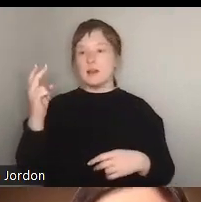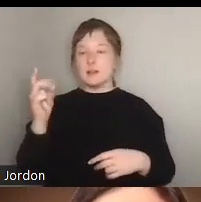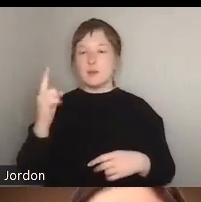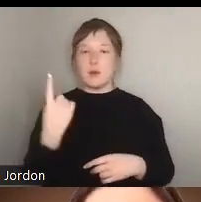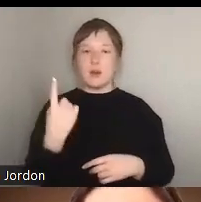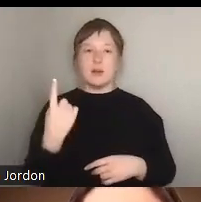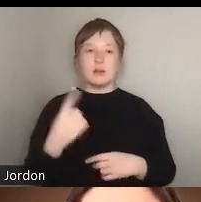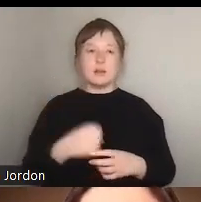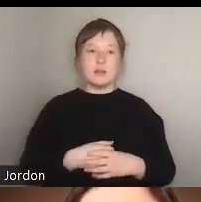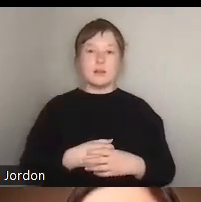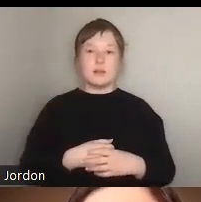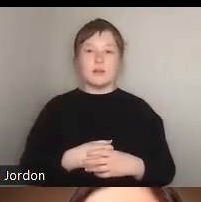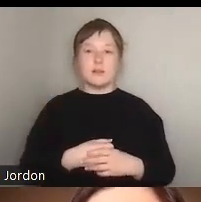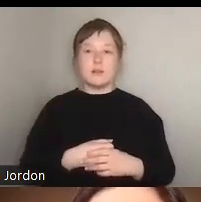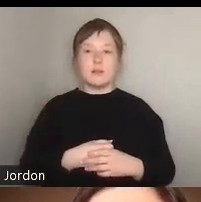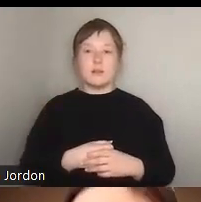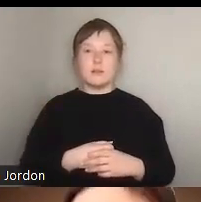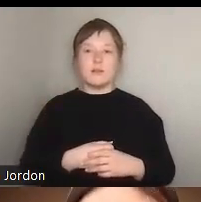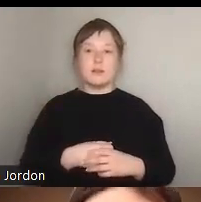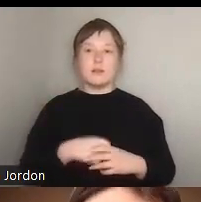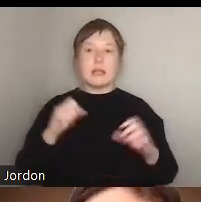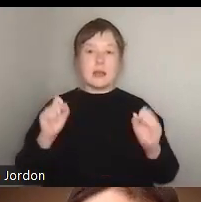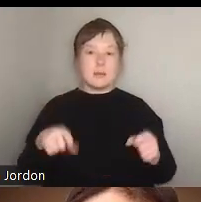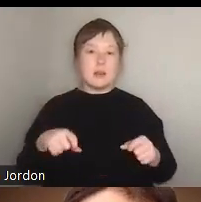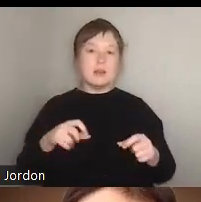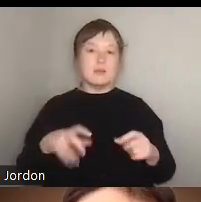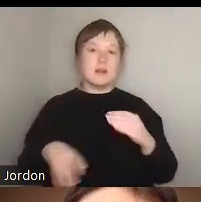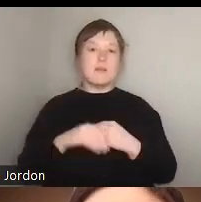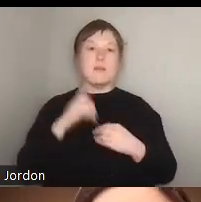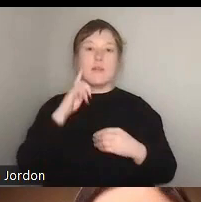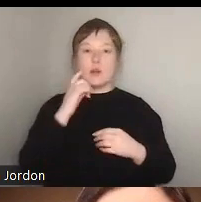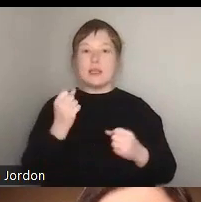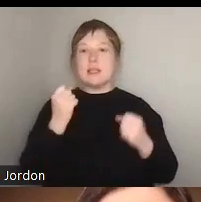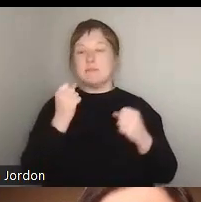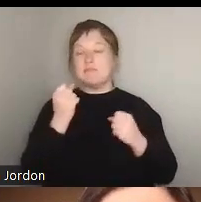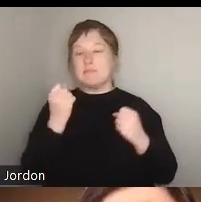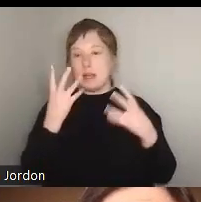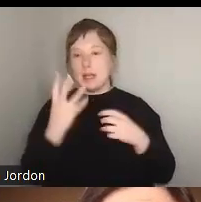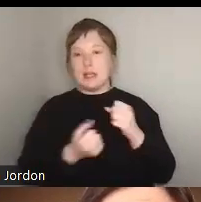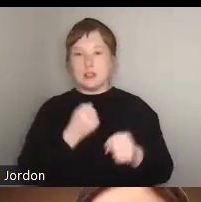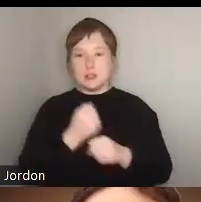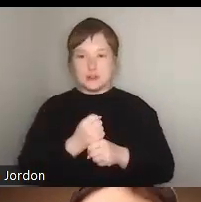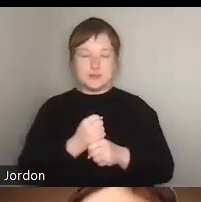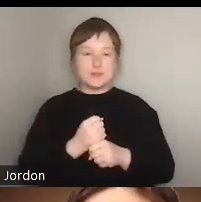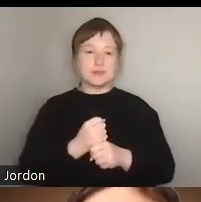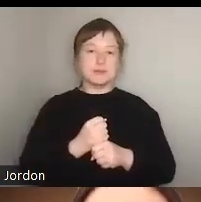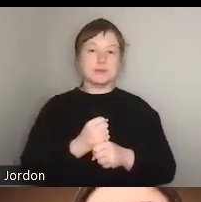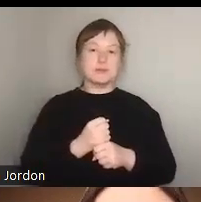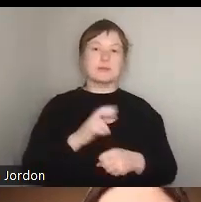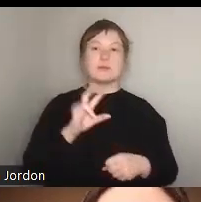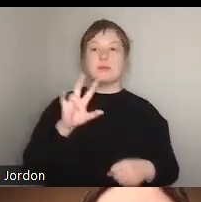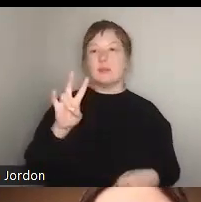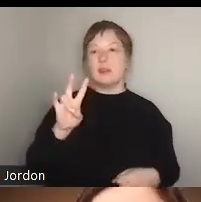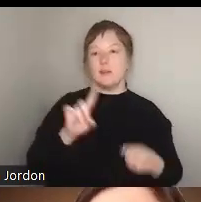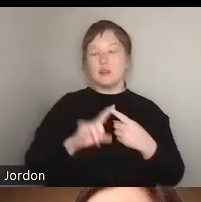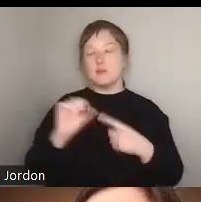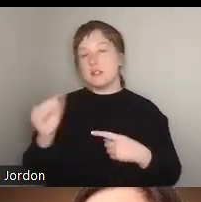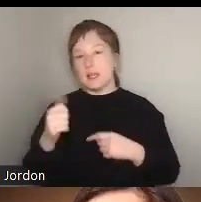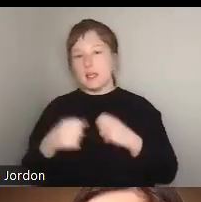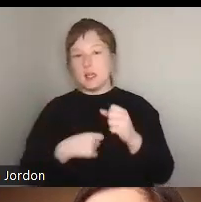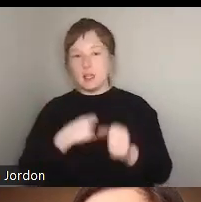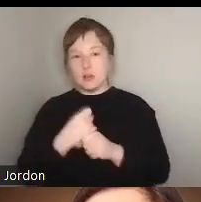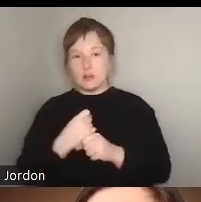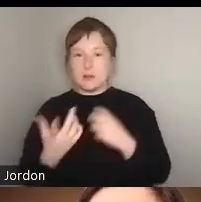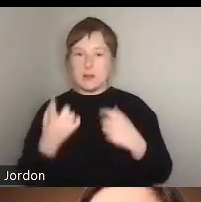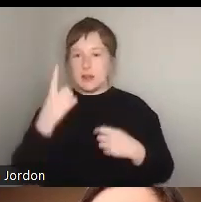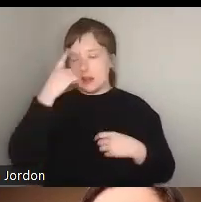can get. They can be put in place for years. Some states will allow from 7 to 10 years. And so we might think,